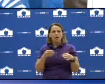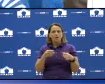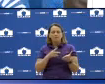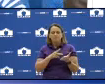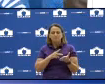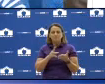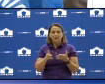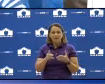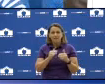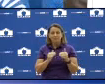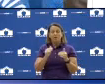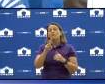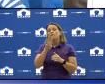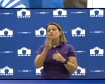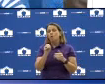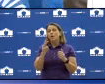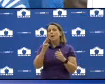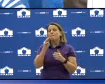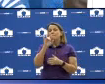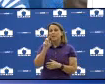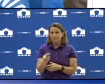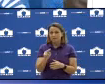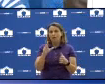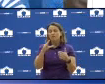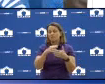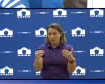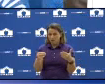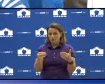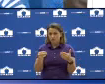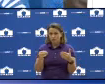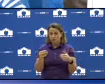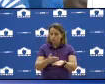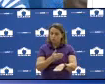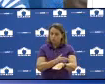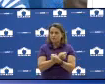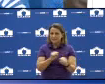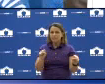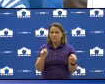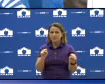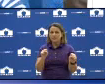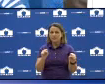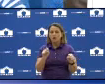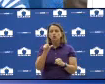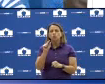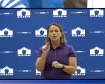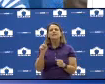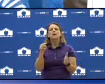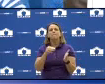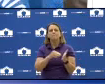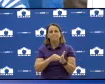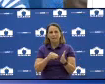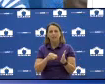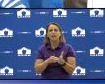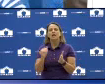million to improve the safety and security across the district. 20 million of